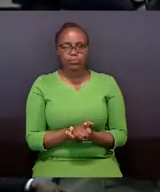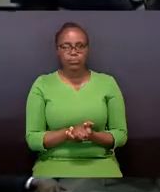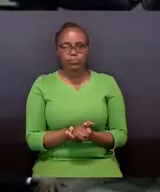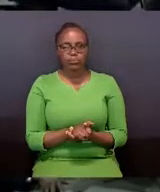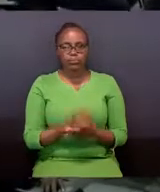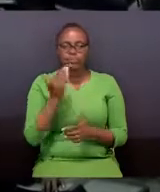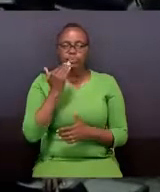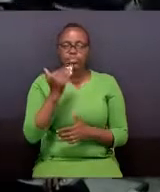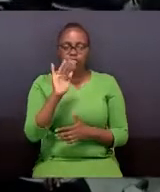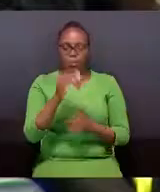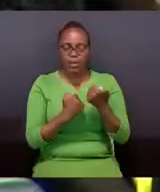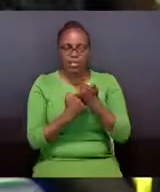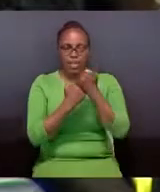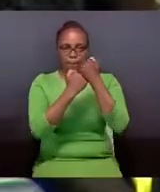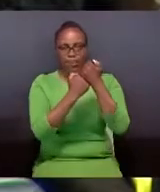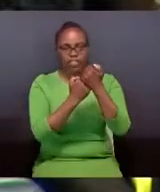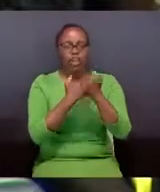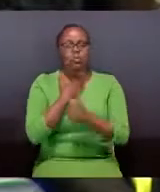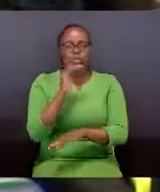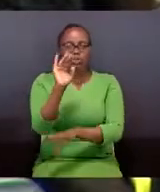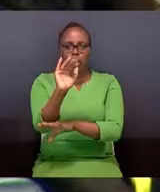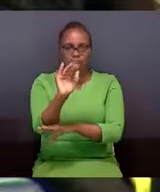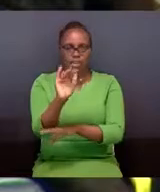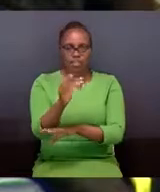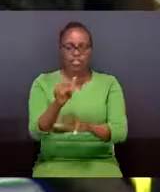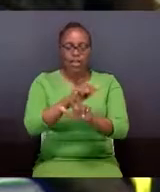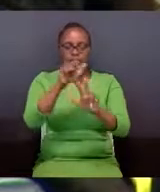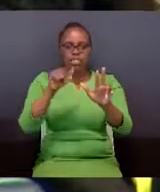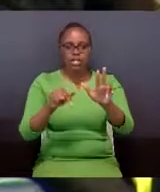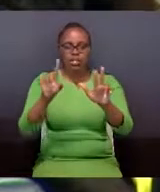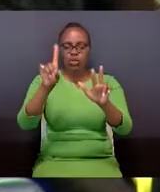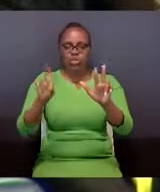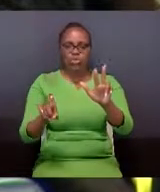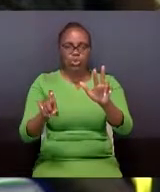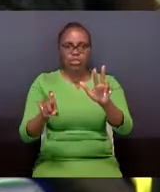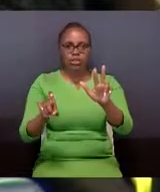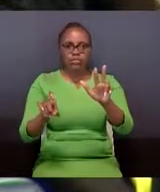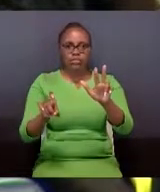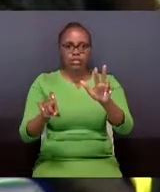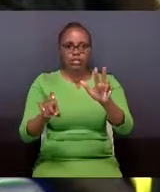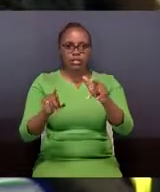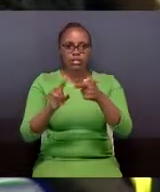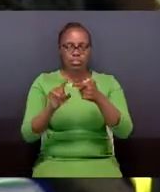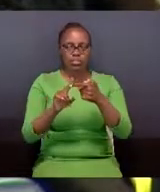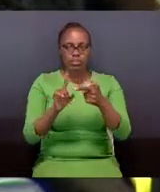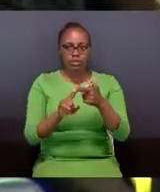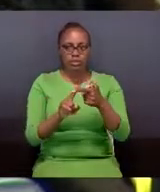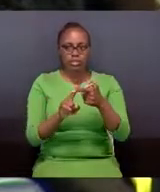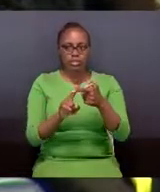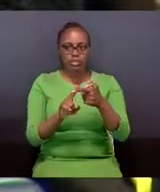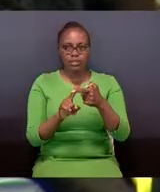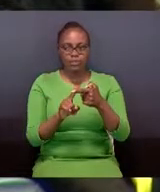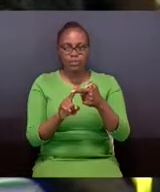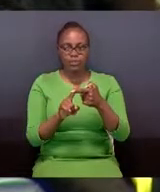Thank you so much for your assistance. I would like to ask three questions. Very, very short questions,